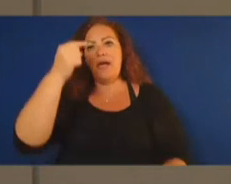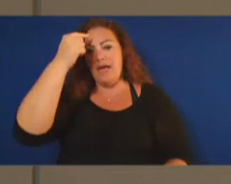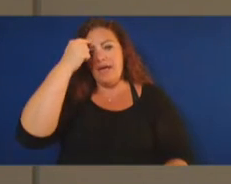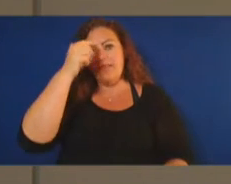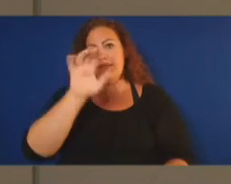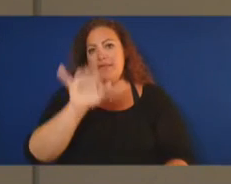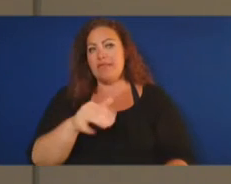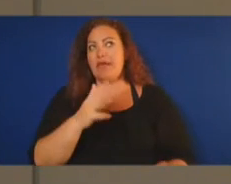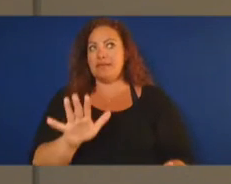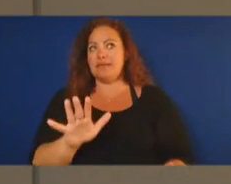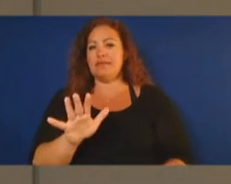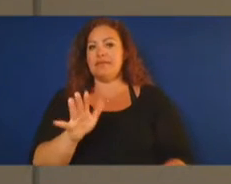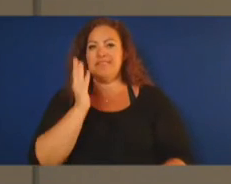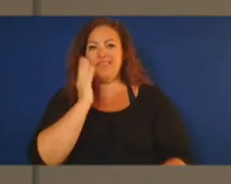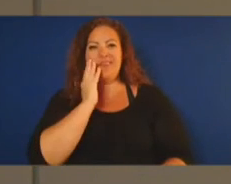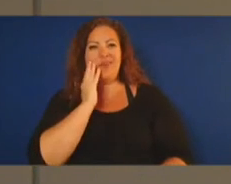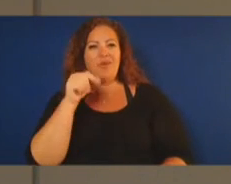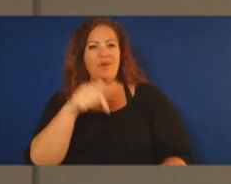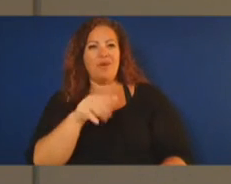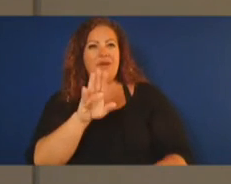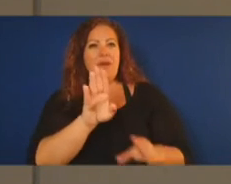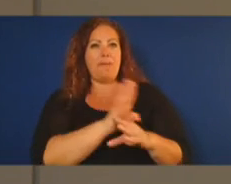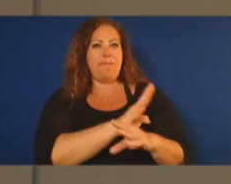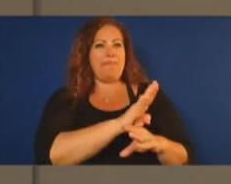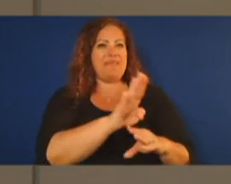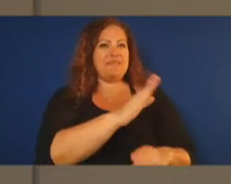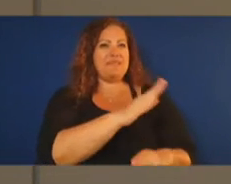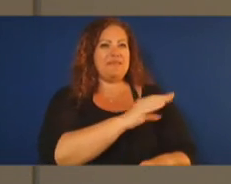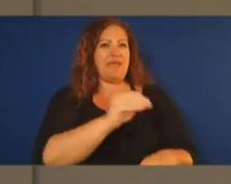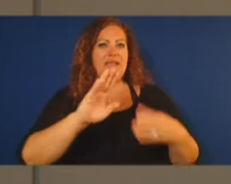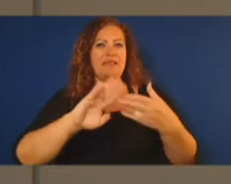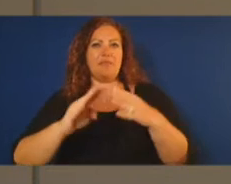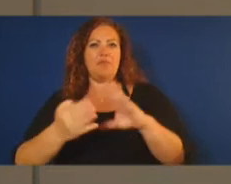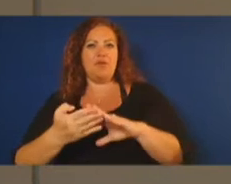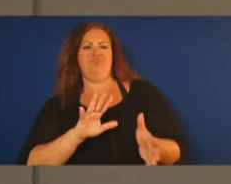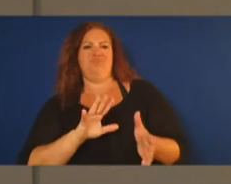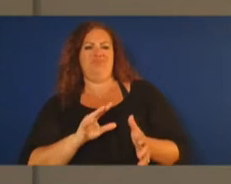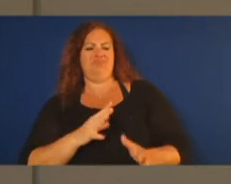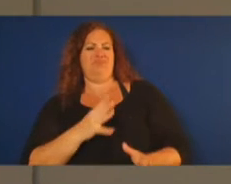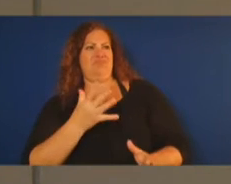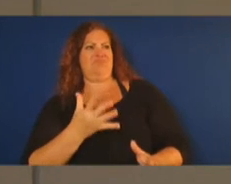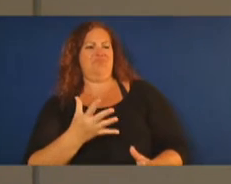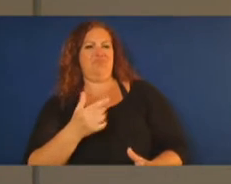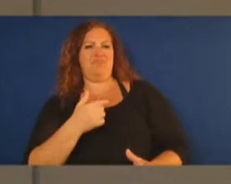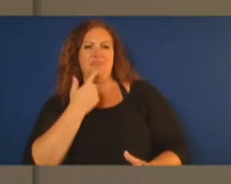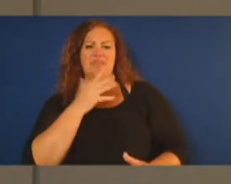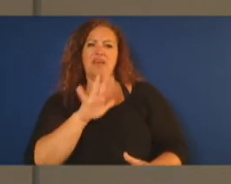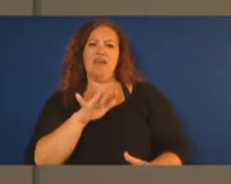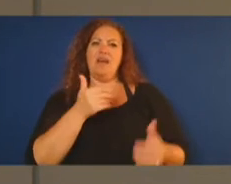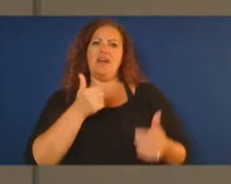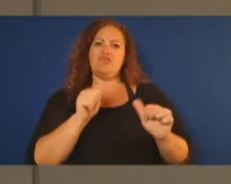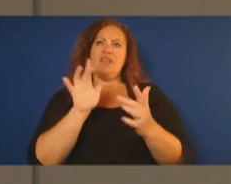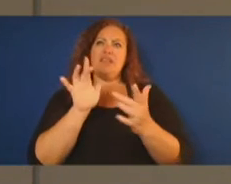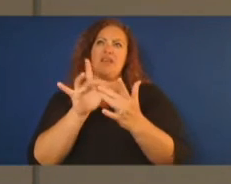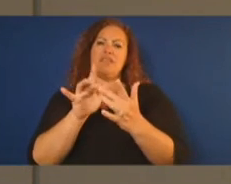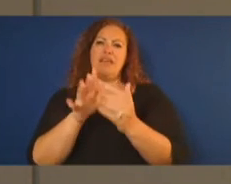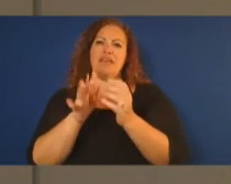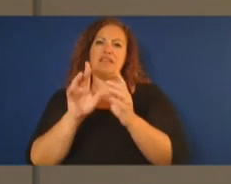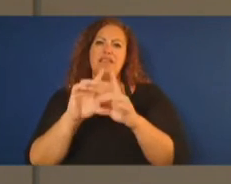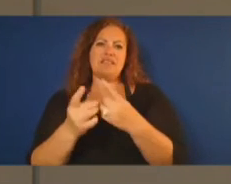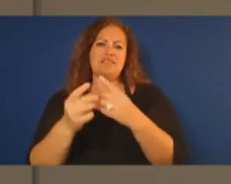measure that business and Community work together and when District rep I tried to contact all these